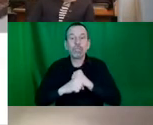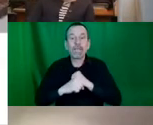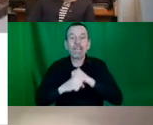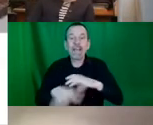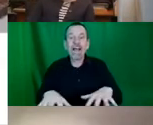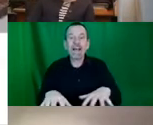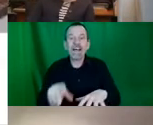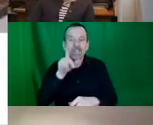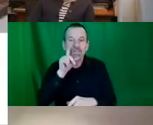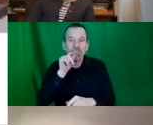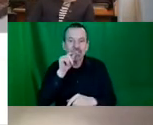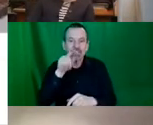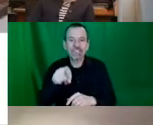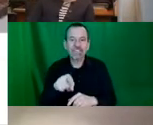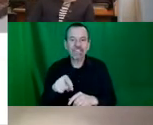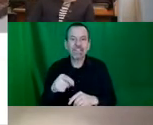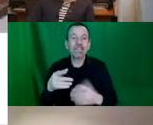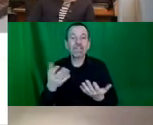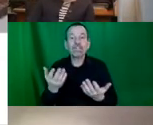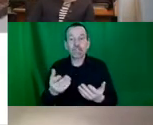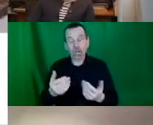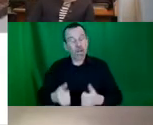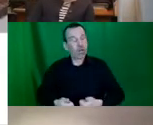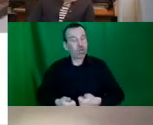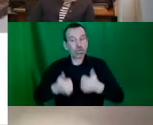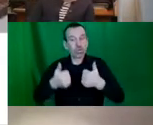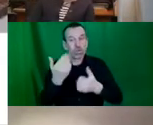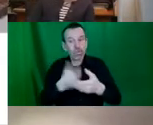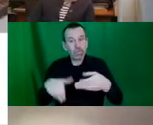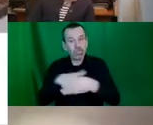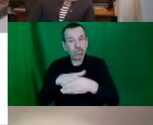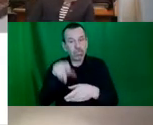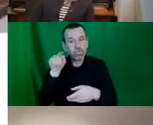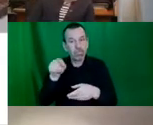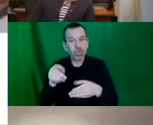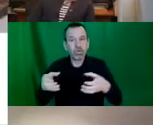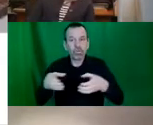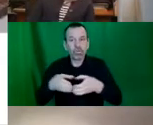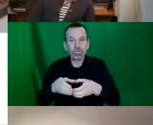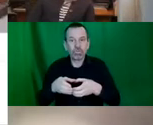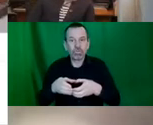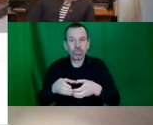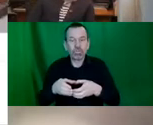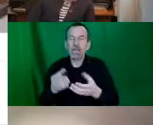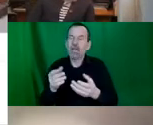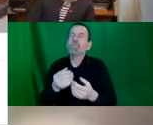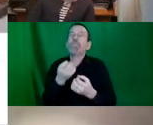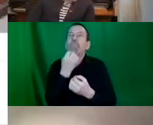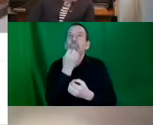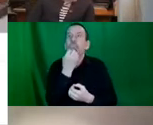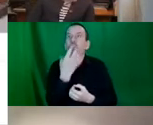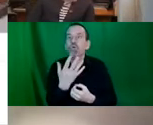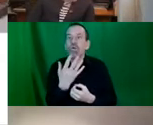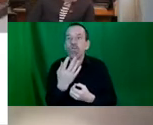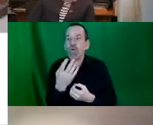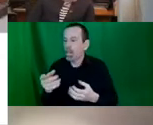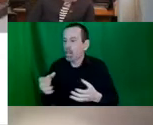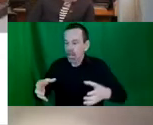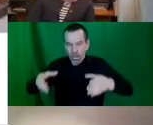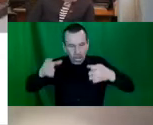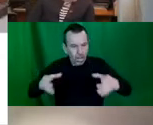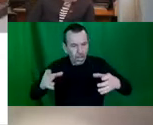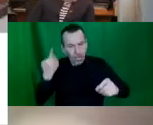posed to us via the BL Collection Care Twitter account. It was wonderful to brainstorm together and select the appropriate answers and